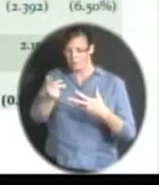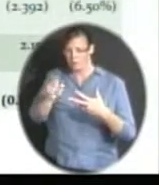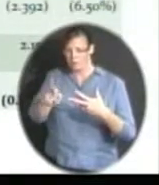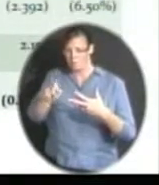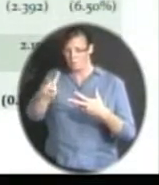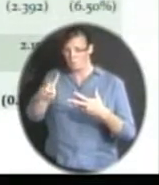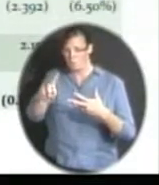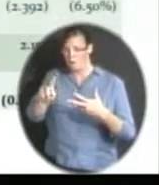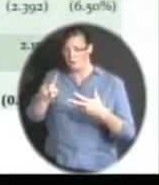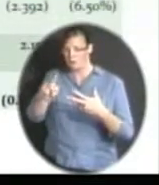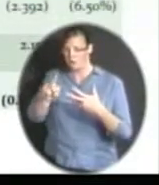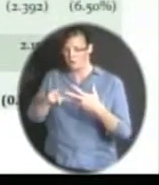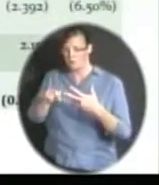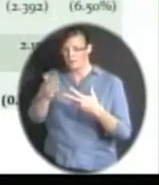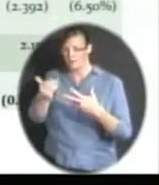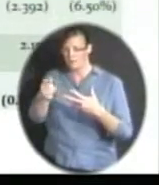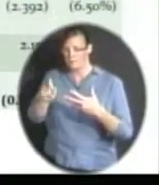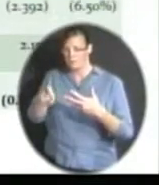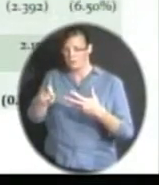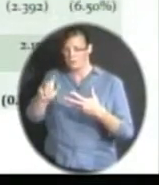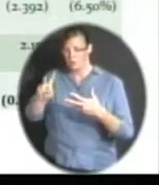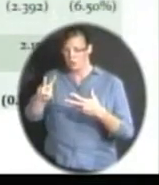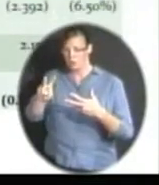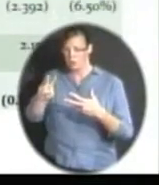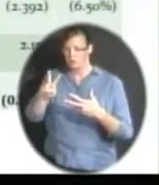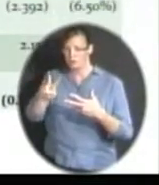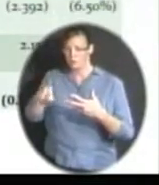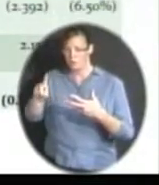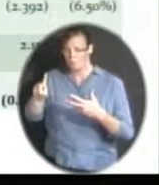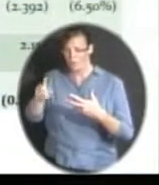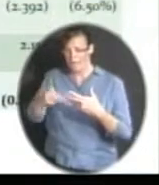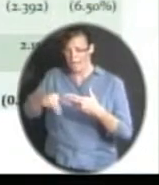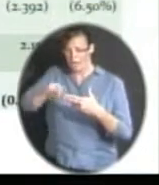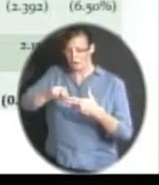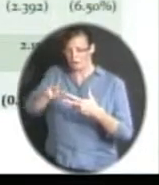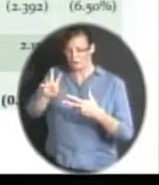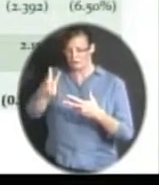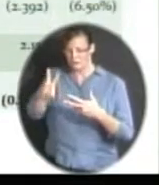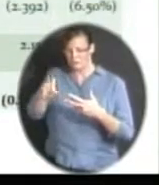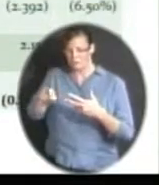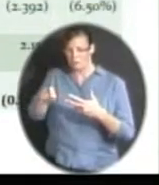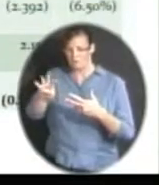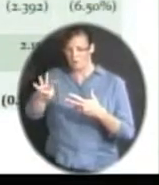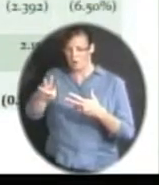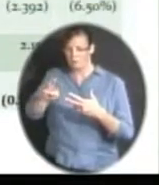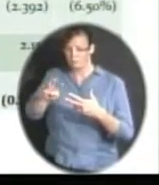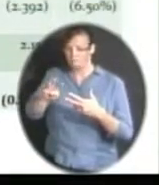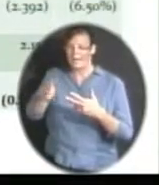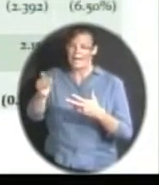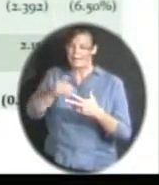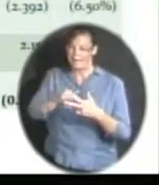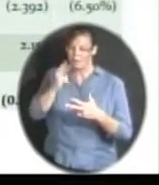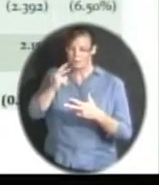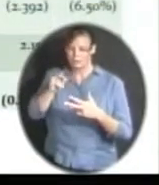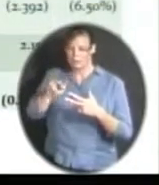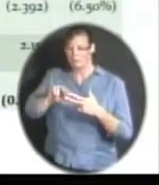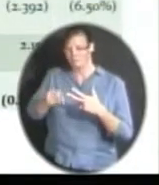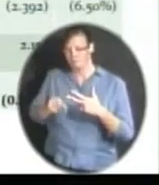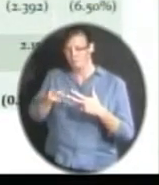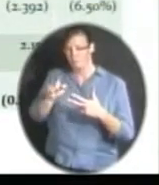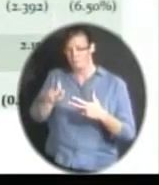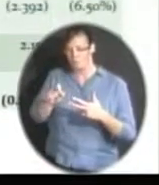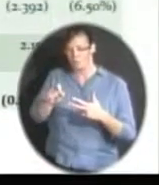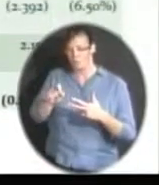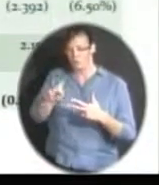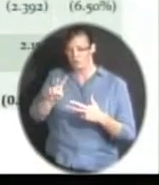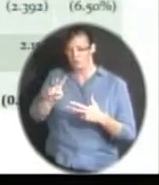15.2, which is 2.1 increase or 16.4. Overall, though, as you see, once again, down 0.24 mills or up